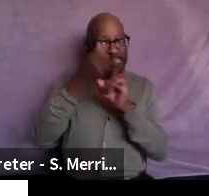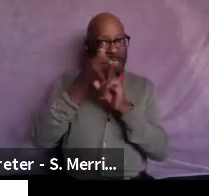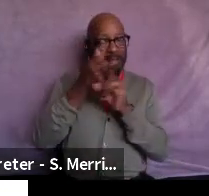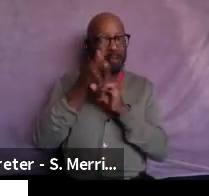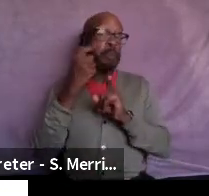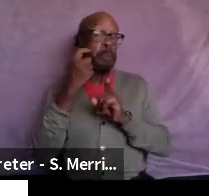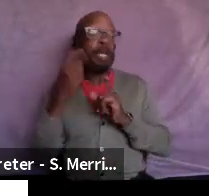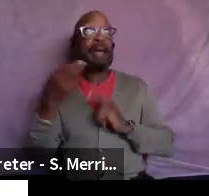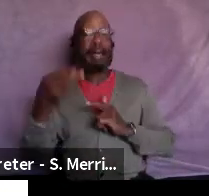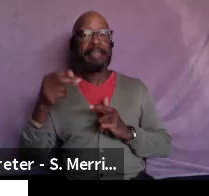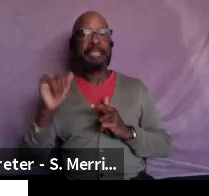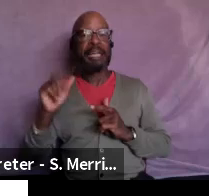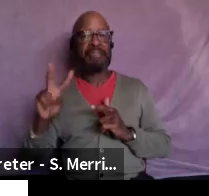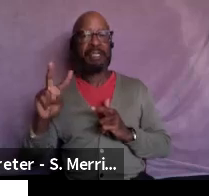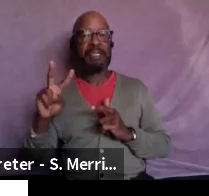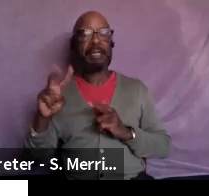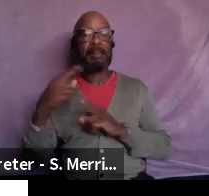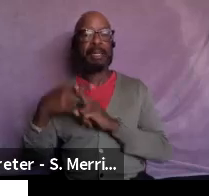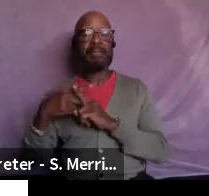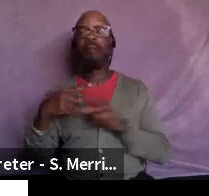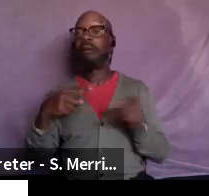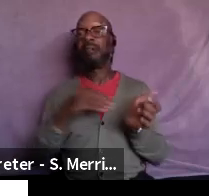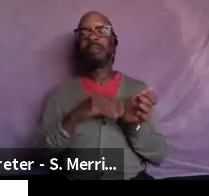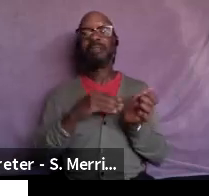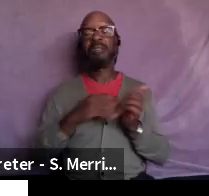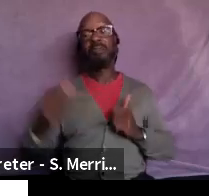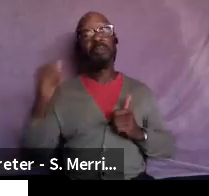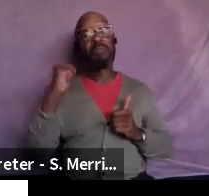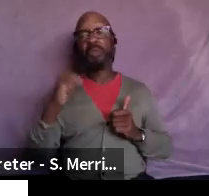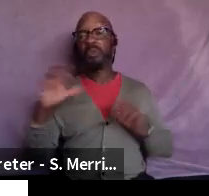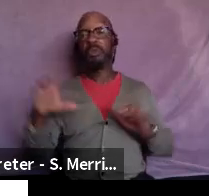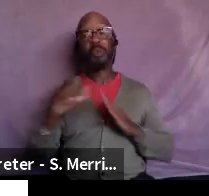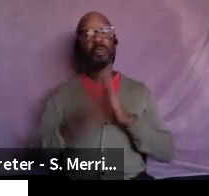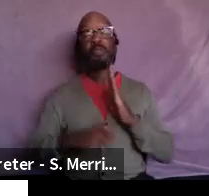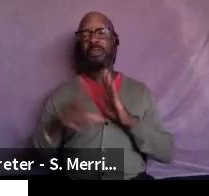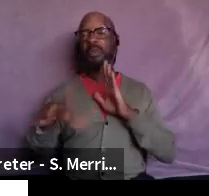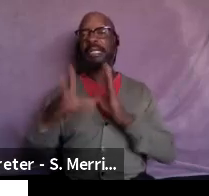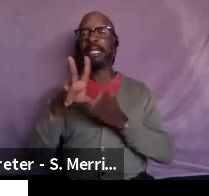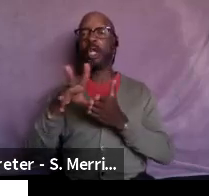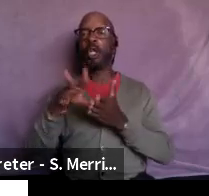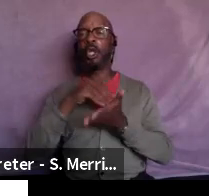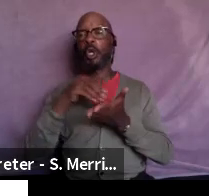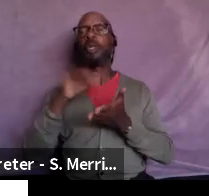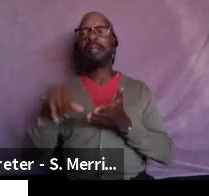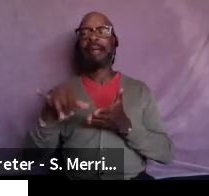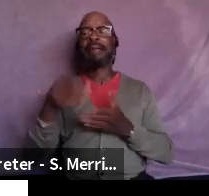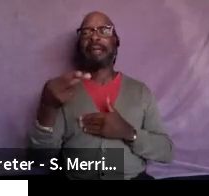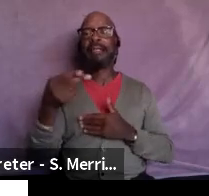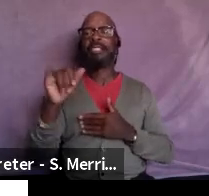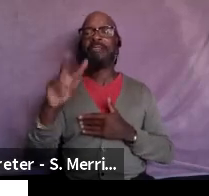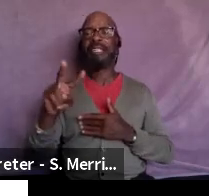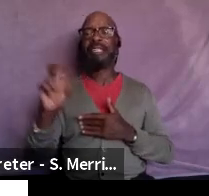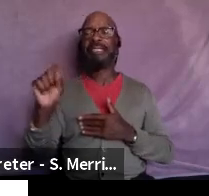The doctor refused to perform surgery when he learned of the patient's HIV status. This decision is